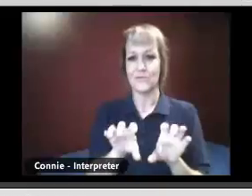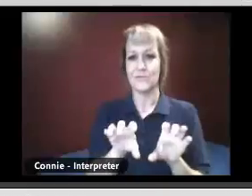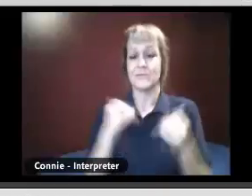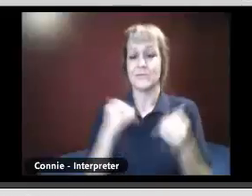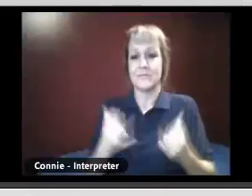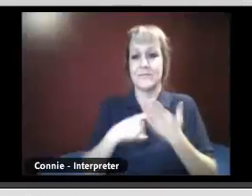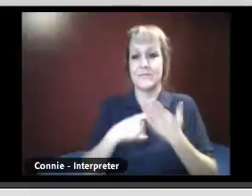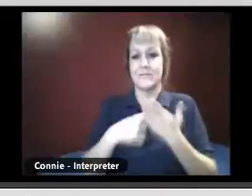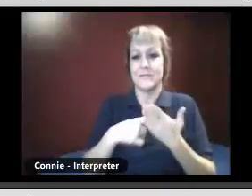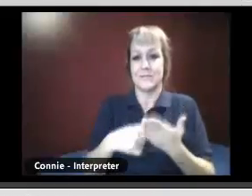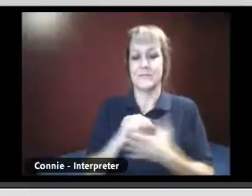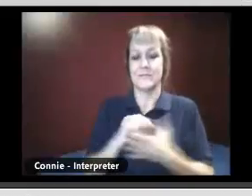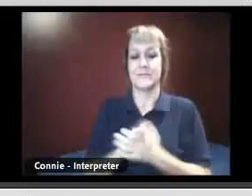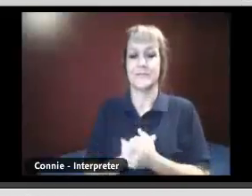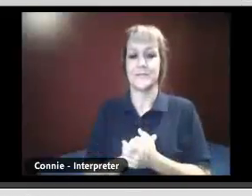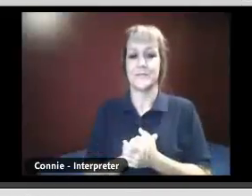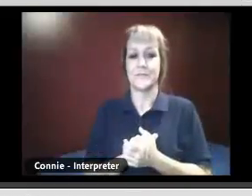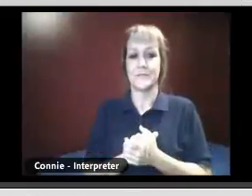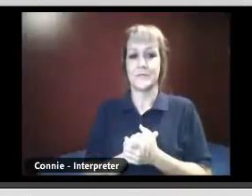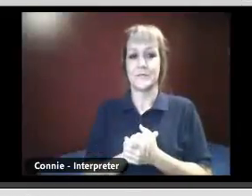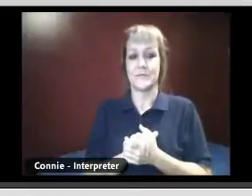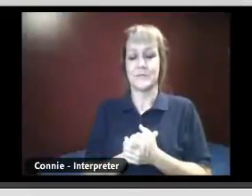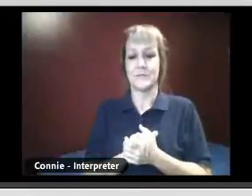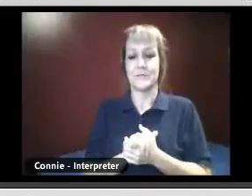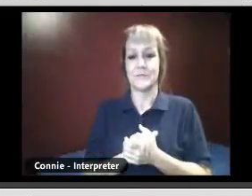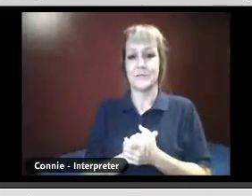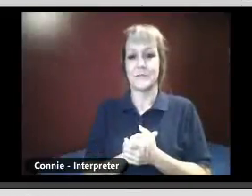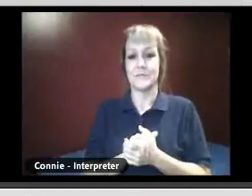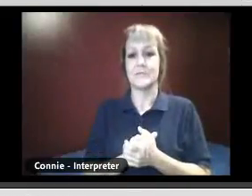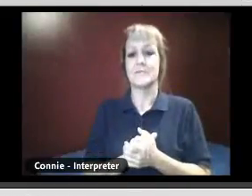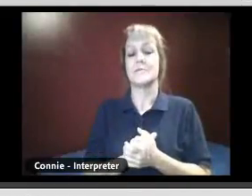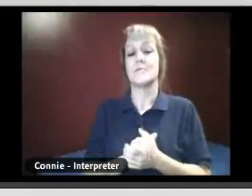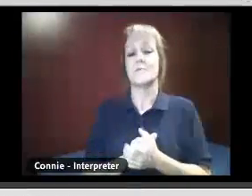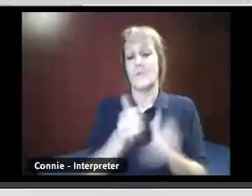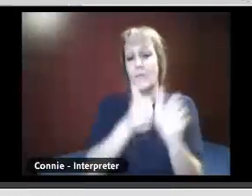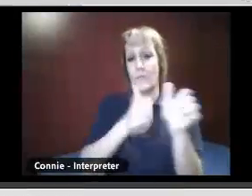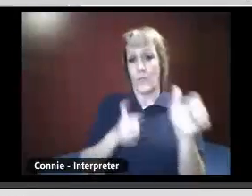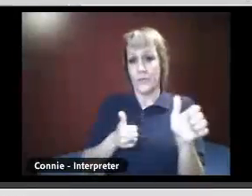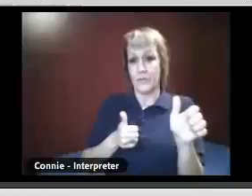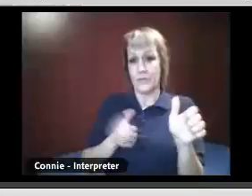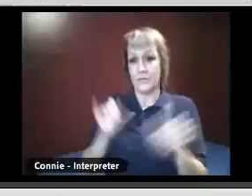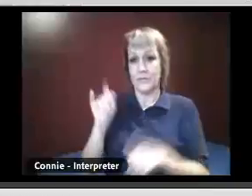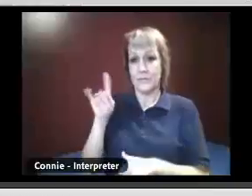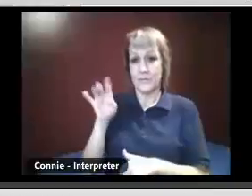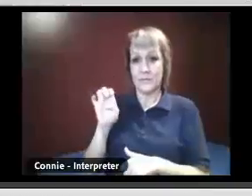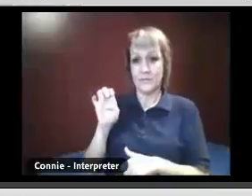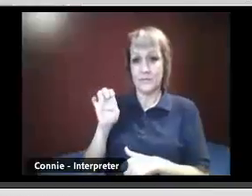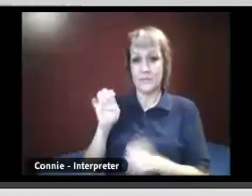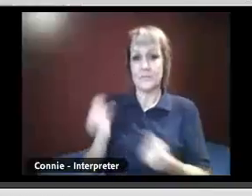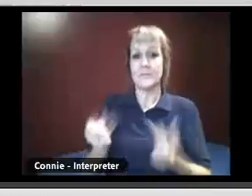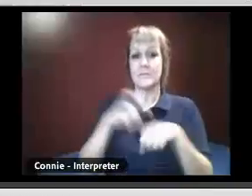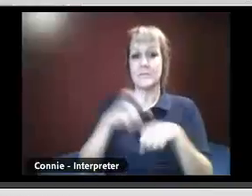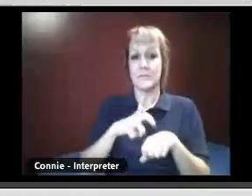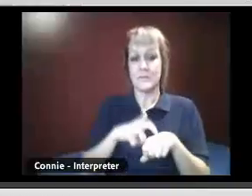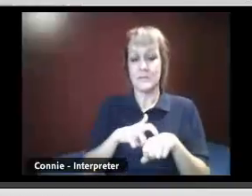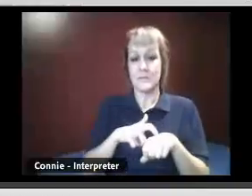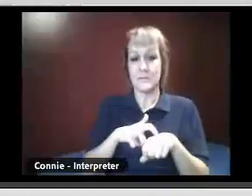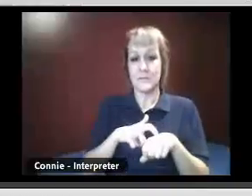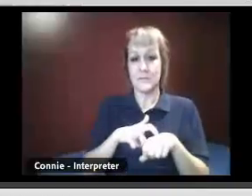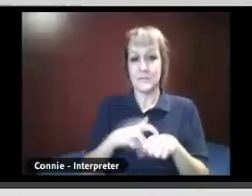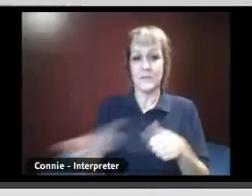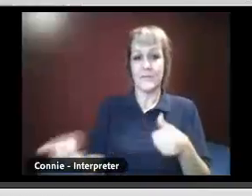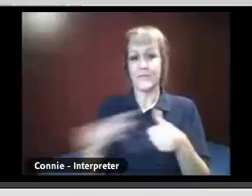please follow along on the slides, because the avoiding style, for many times, it's our